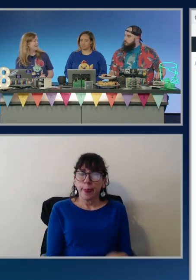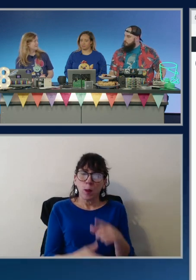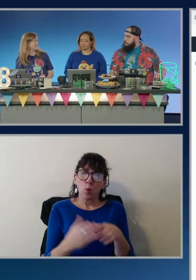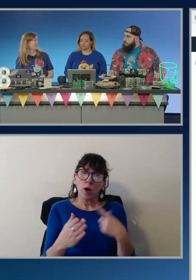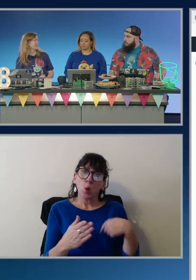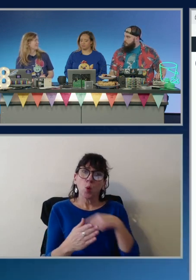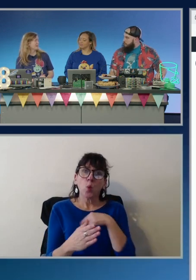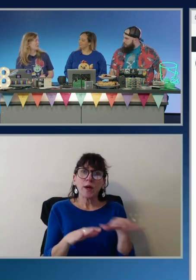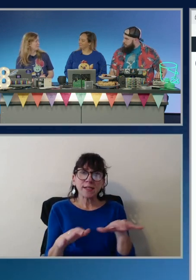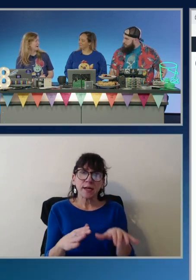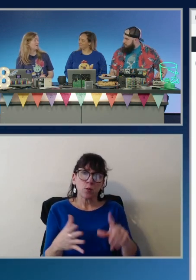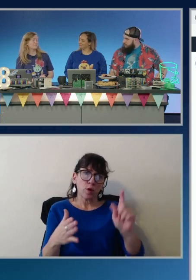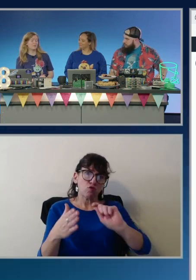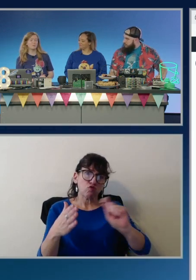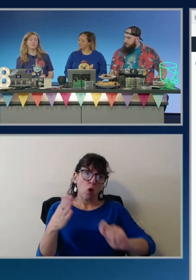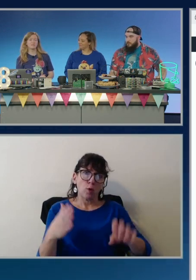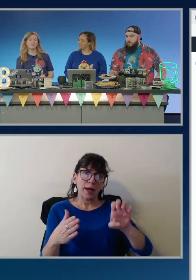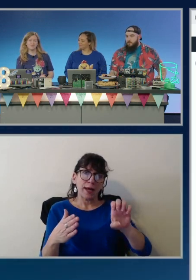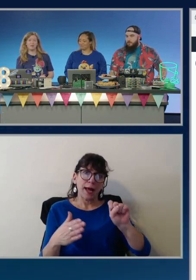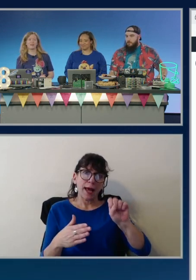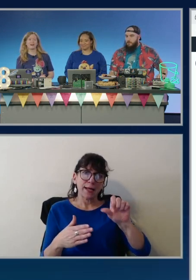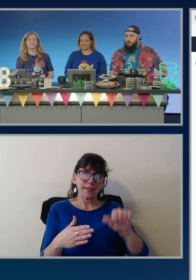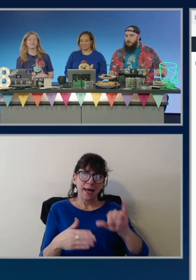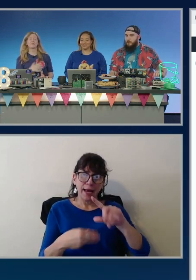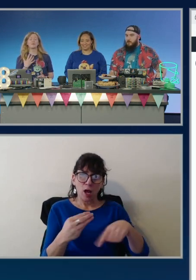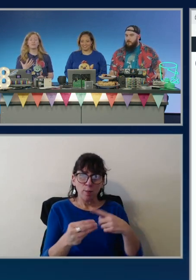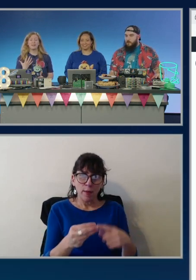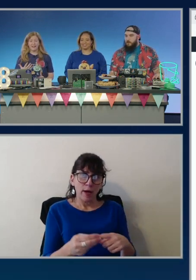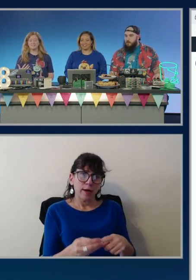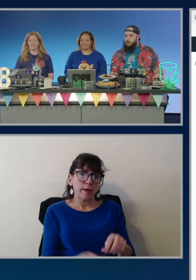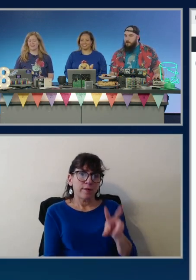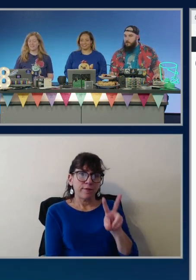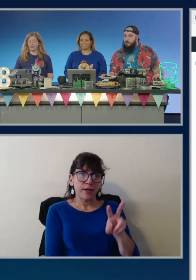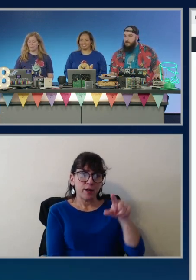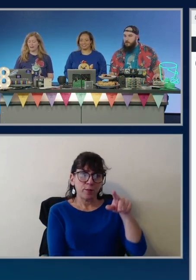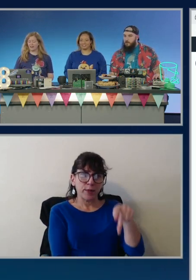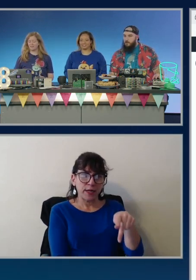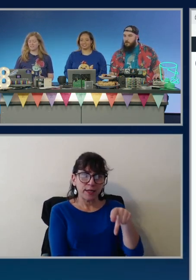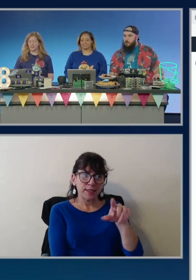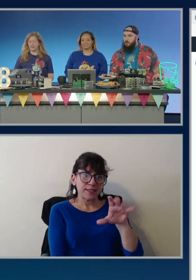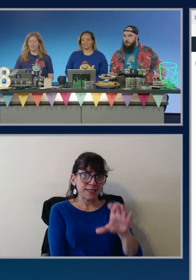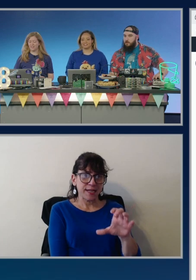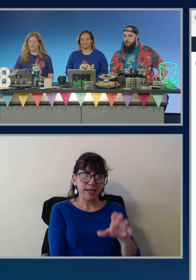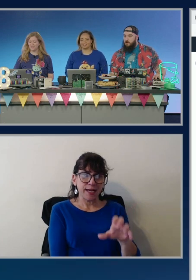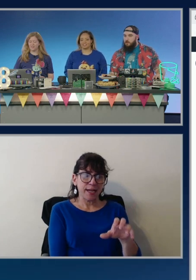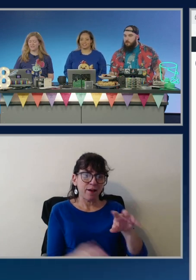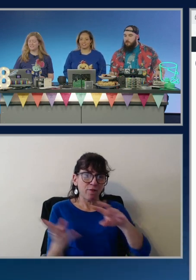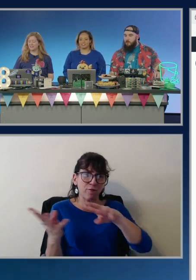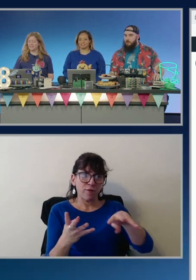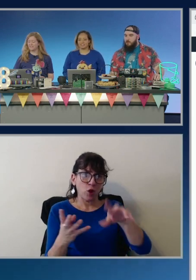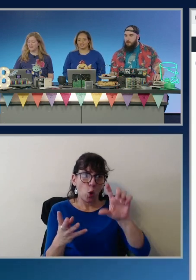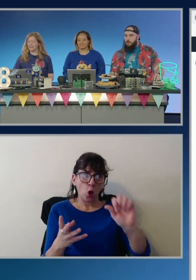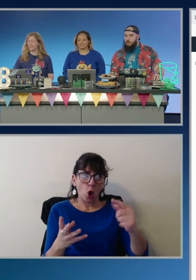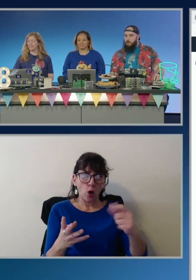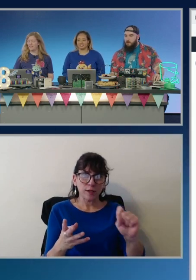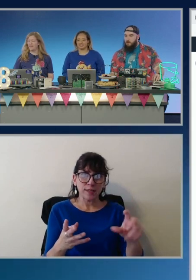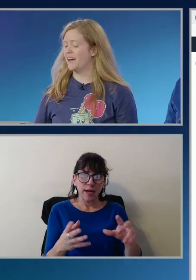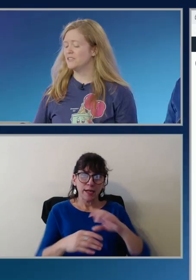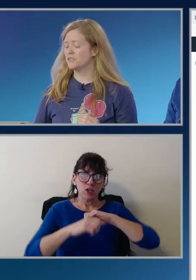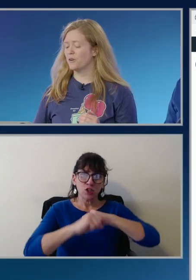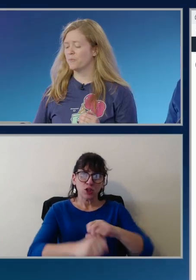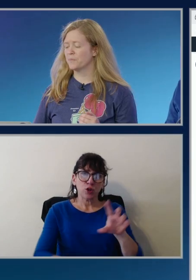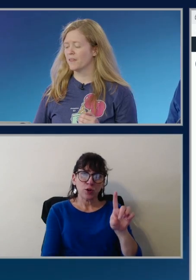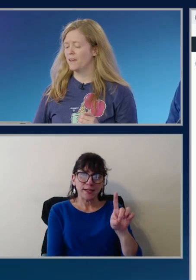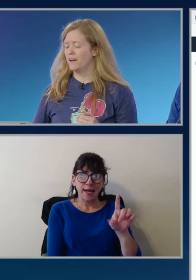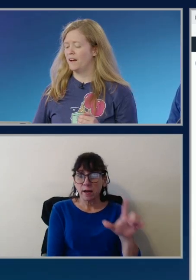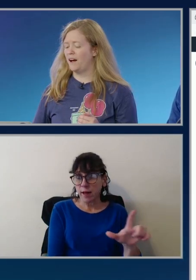an essay about VPC flow logs, and we wrote an essay about the security data lake. So